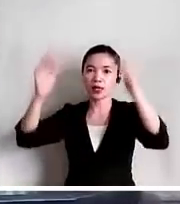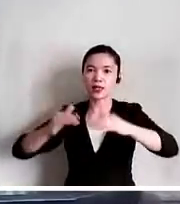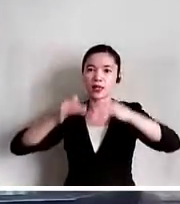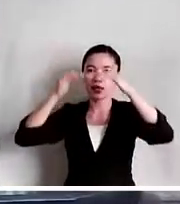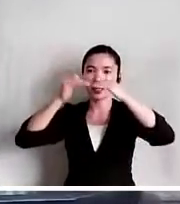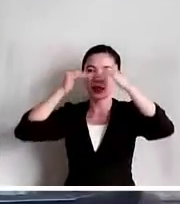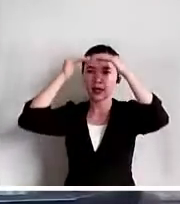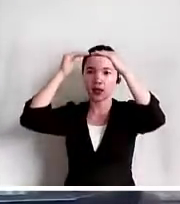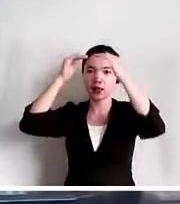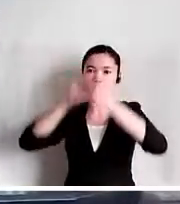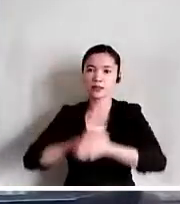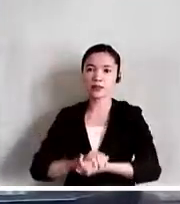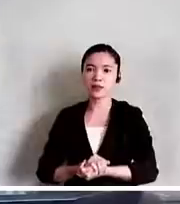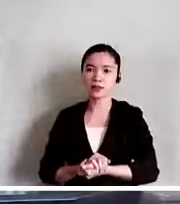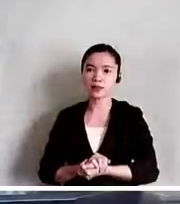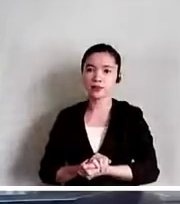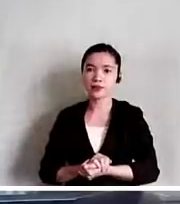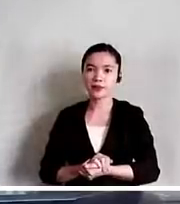the highest.